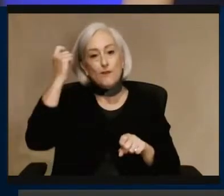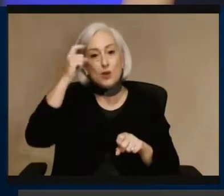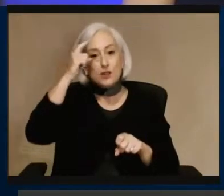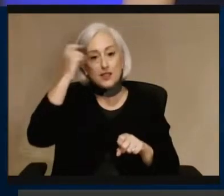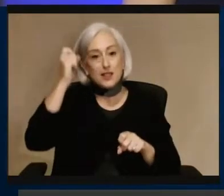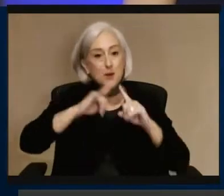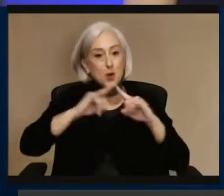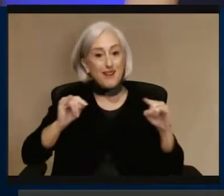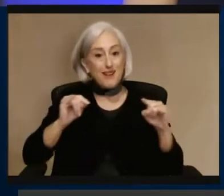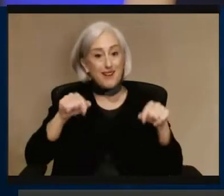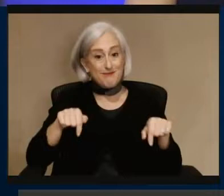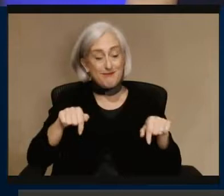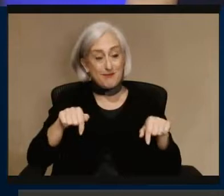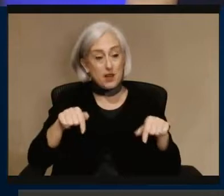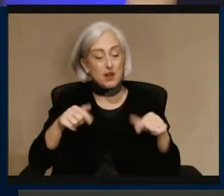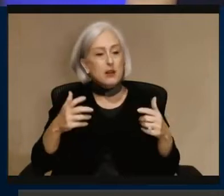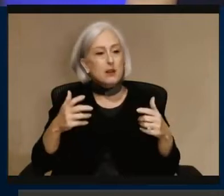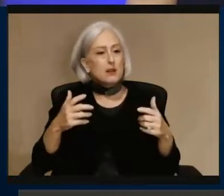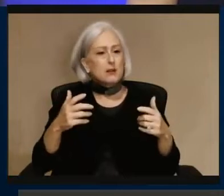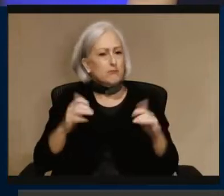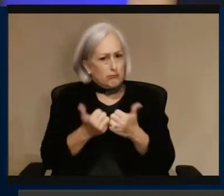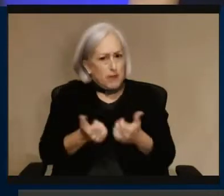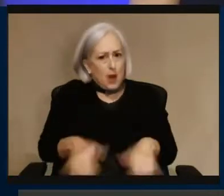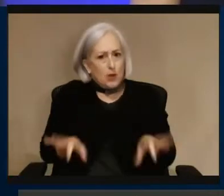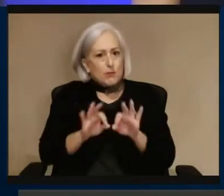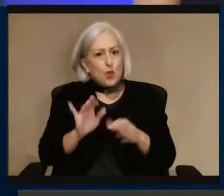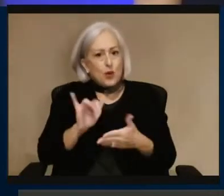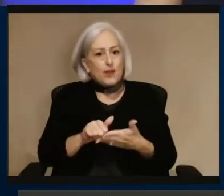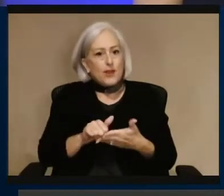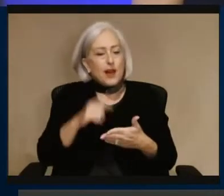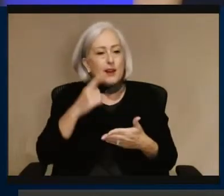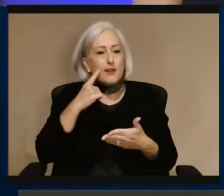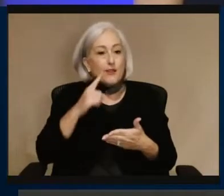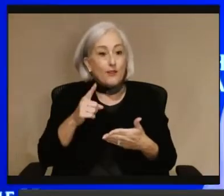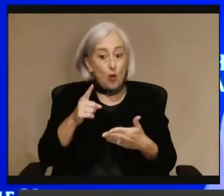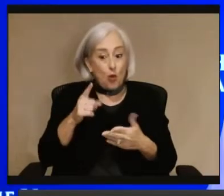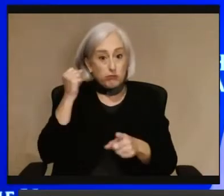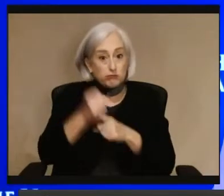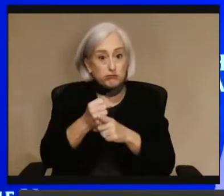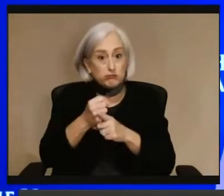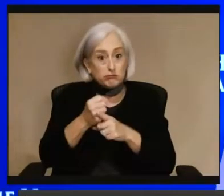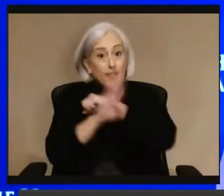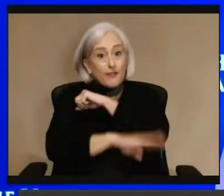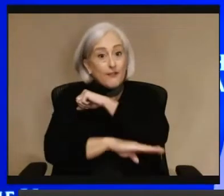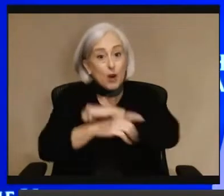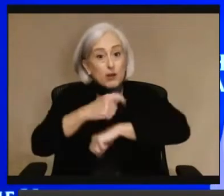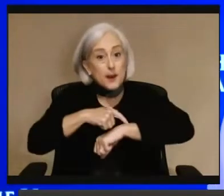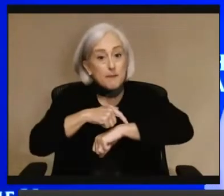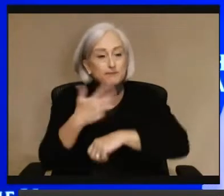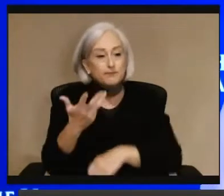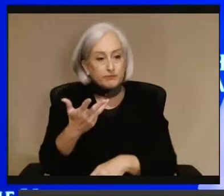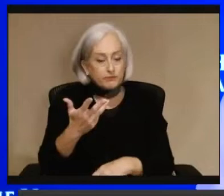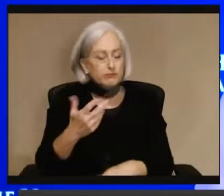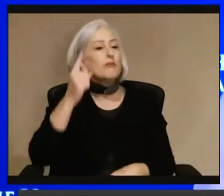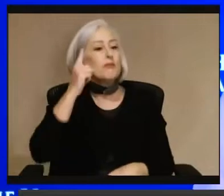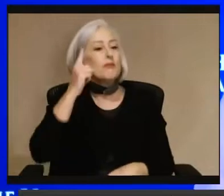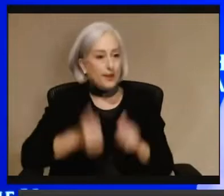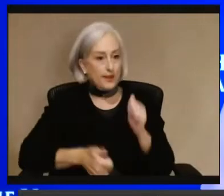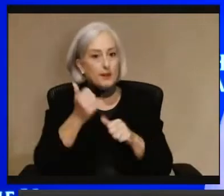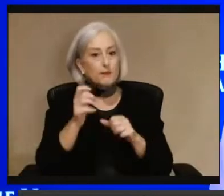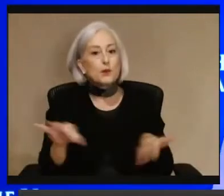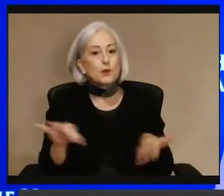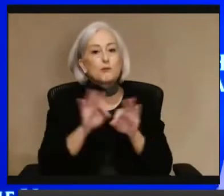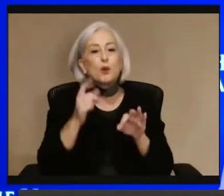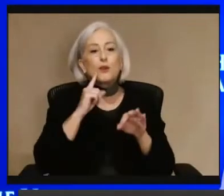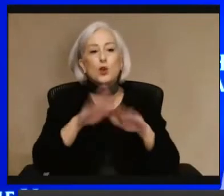about a wave coming, a surge in the fall? Could that help? Yeah, I think it's going to be most important for those children that are